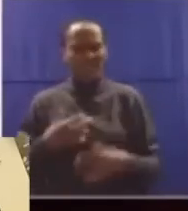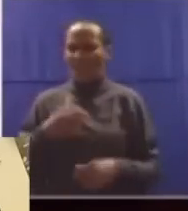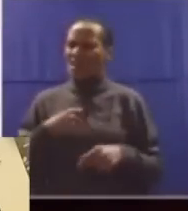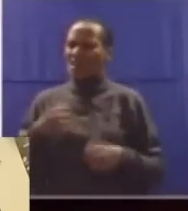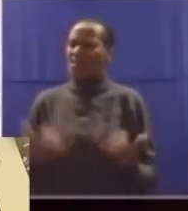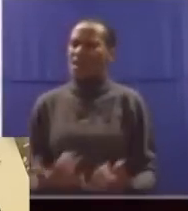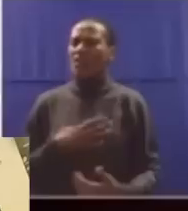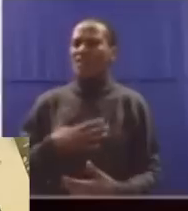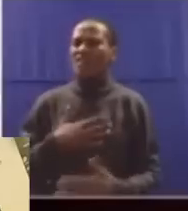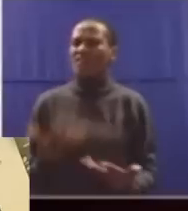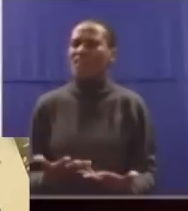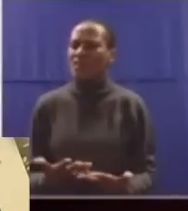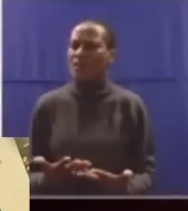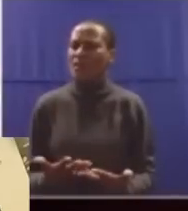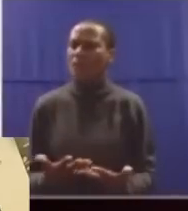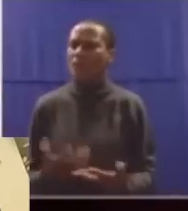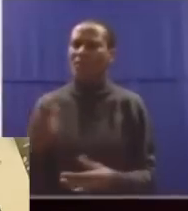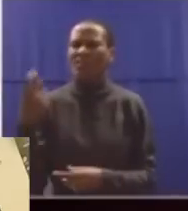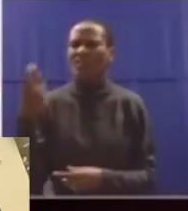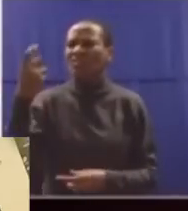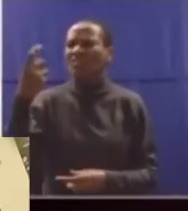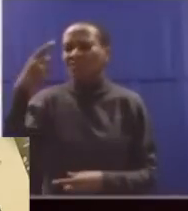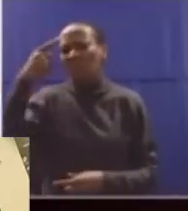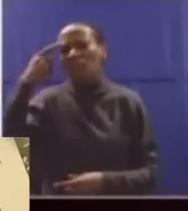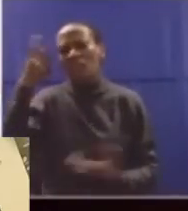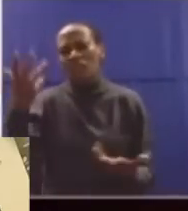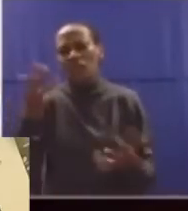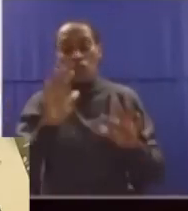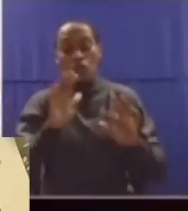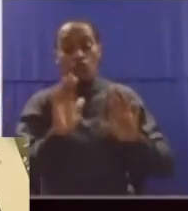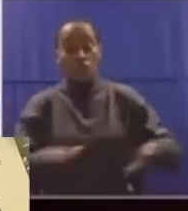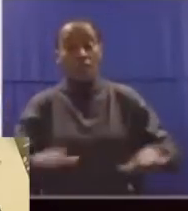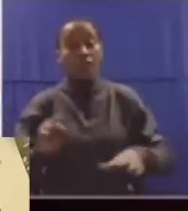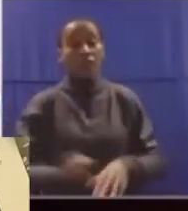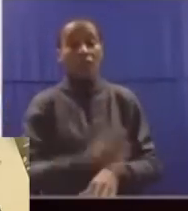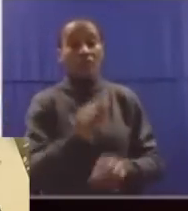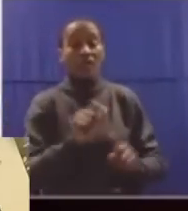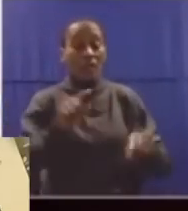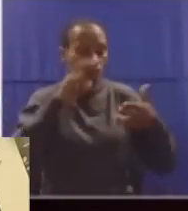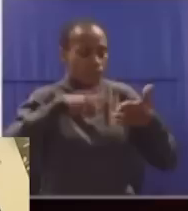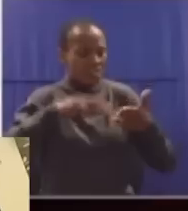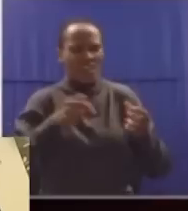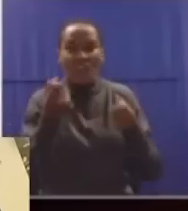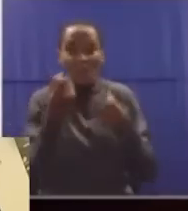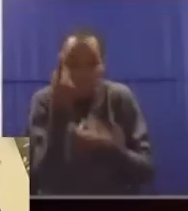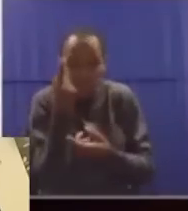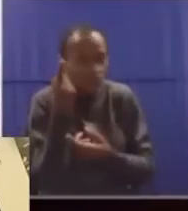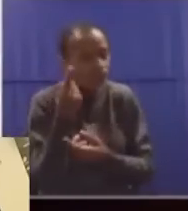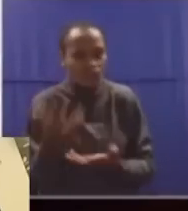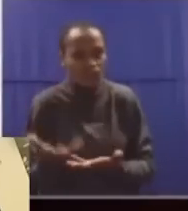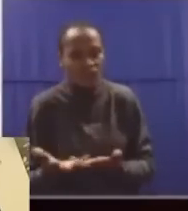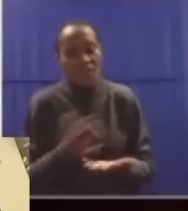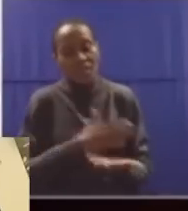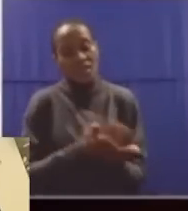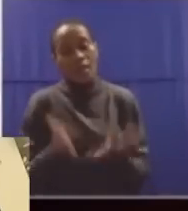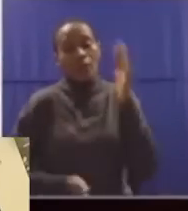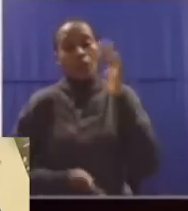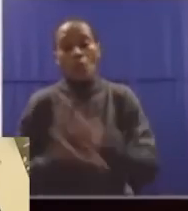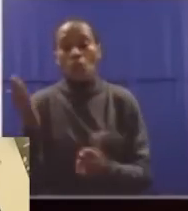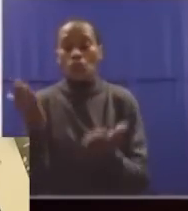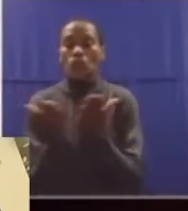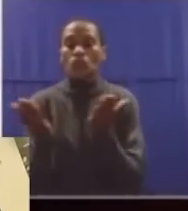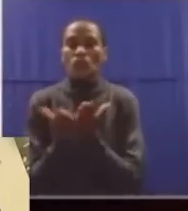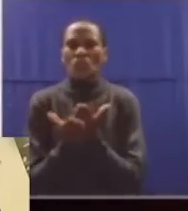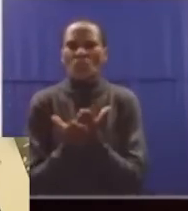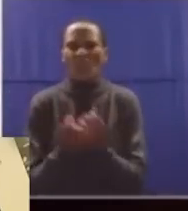like Alice in Wonderland. While South African learners cannot read for meaning, while they attend schools in unsafe environments